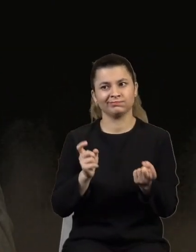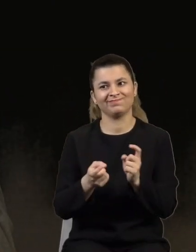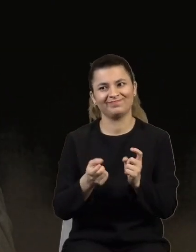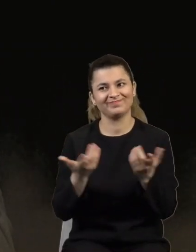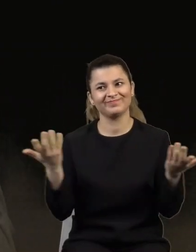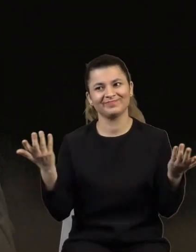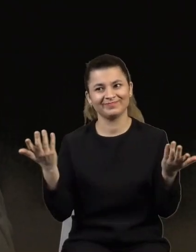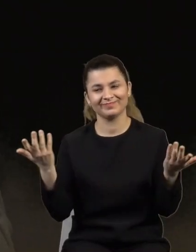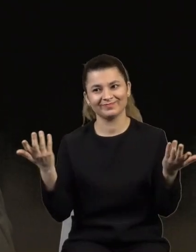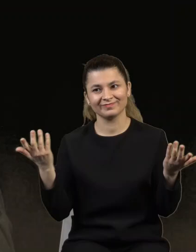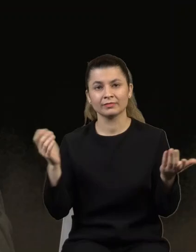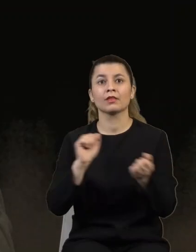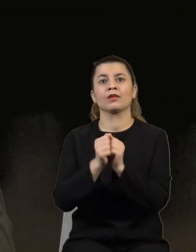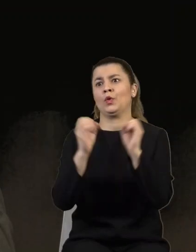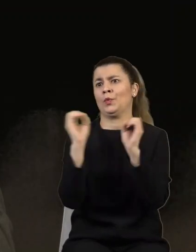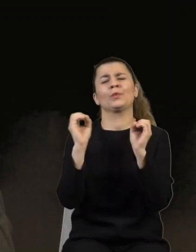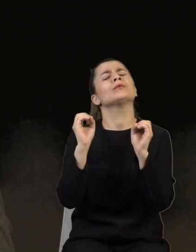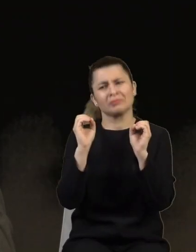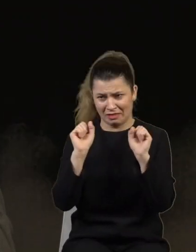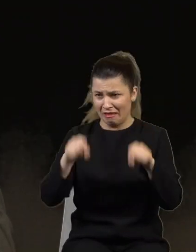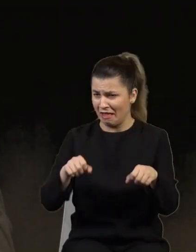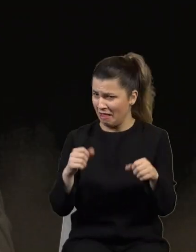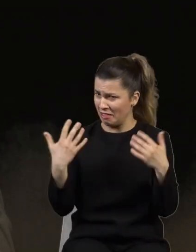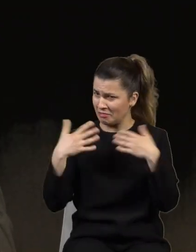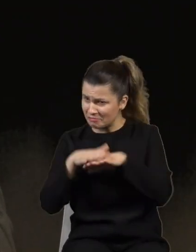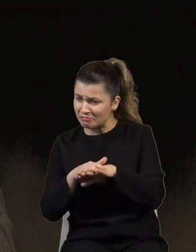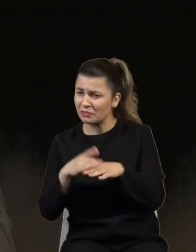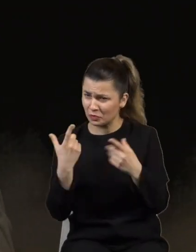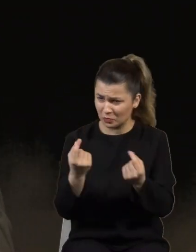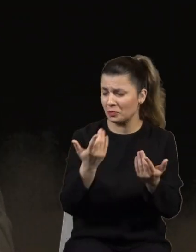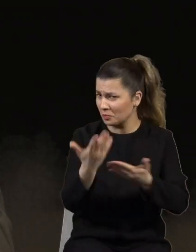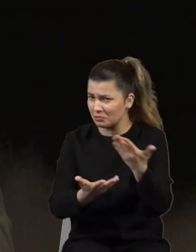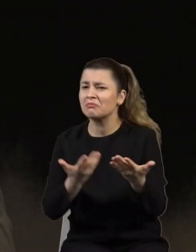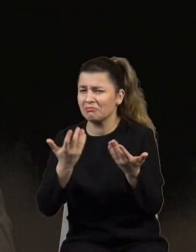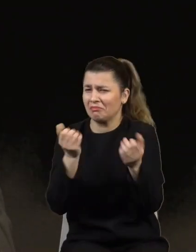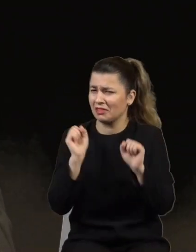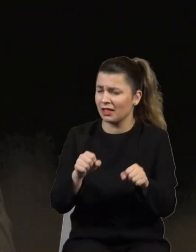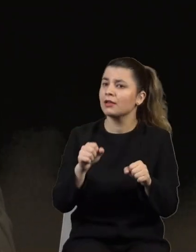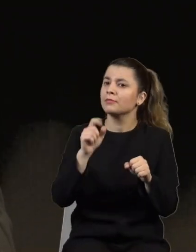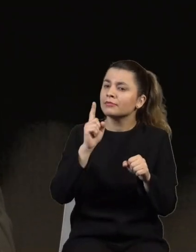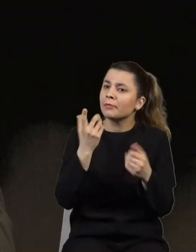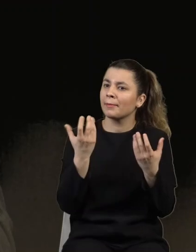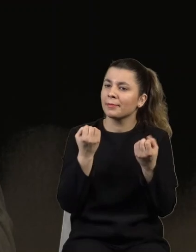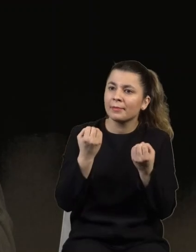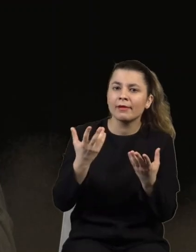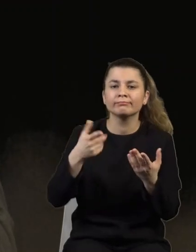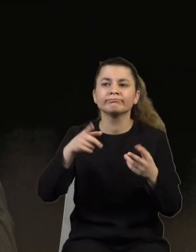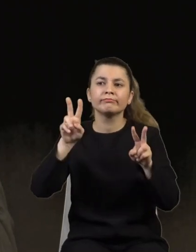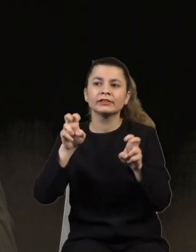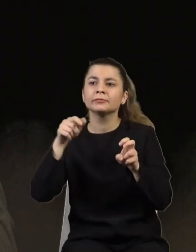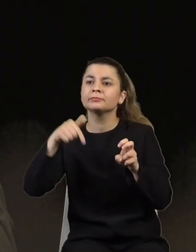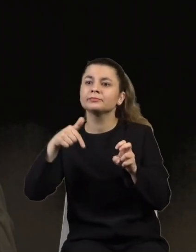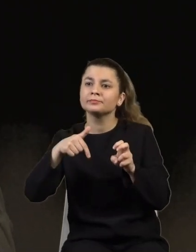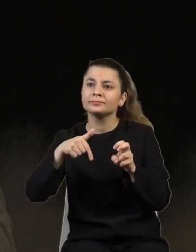related to sustainability and military mobility, they are not mutually exclusive. They're very closely aligned.